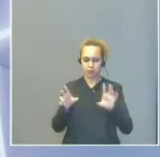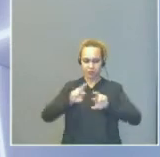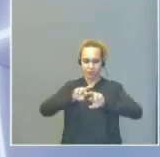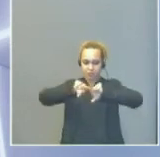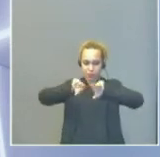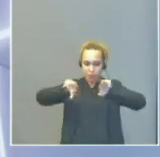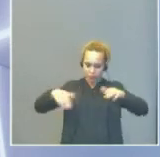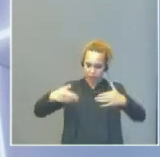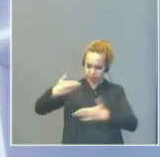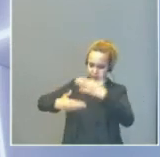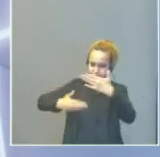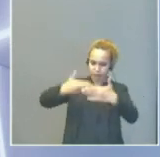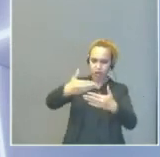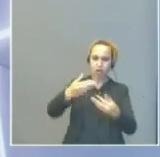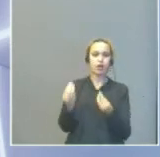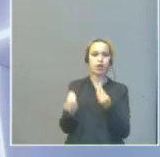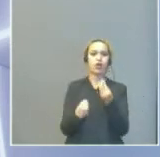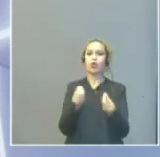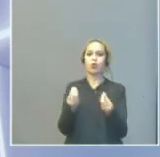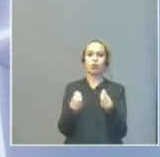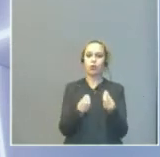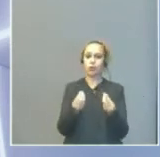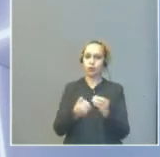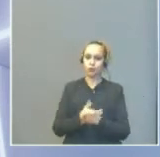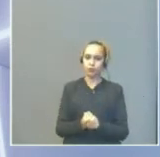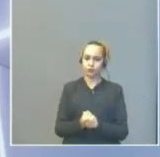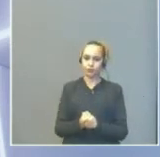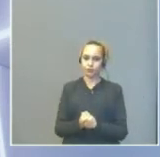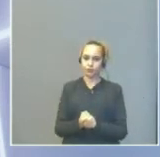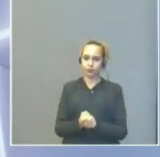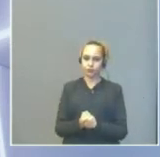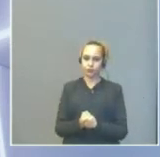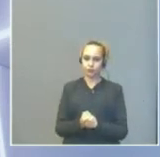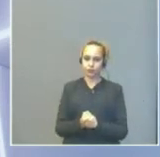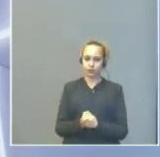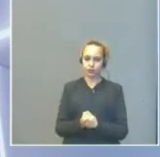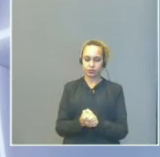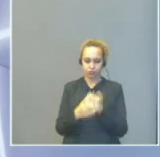How do we allow for opposite, even